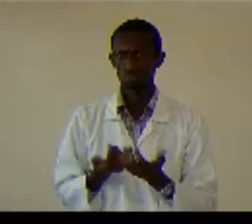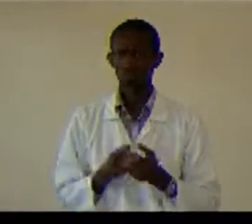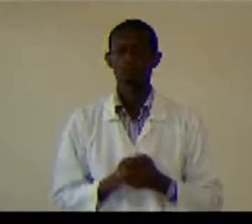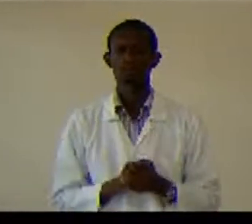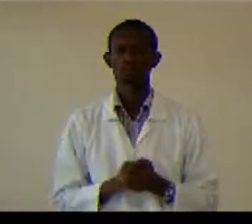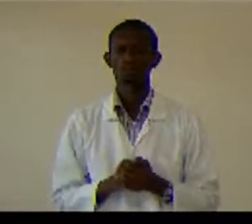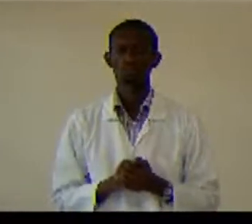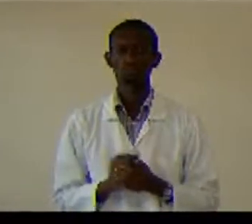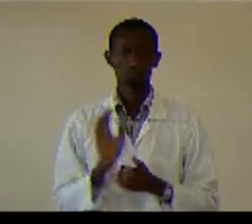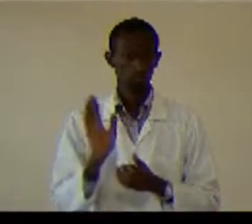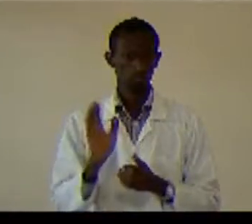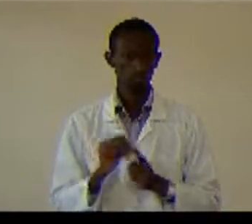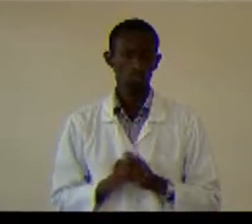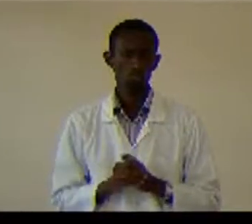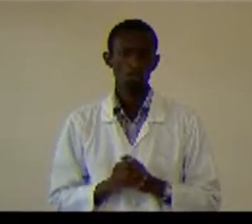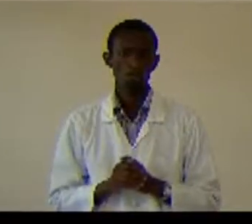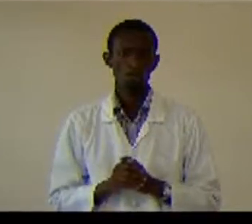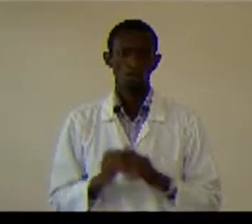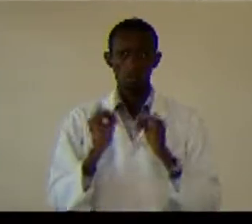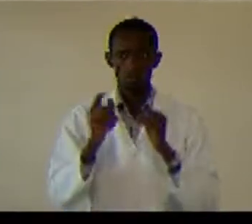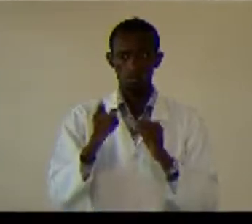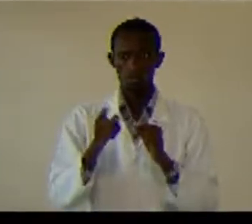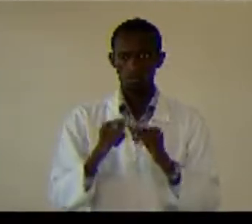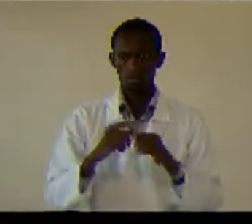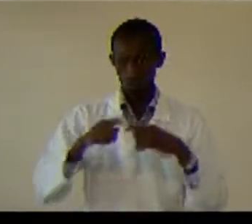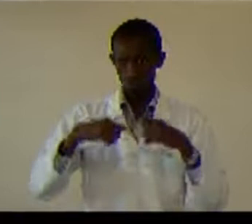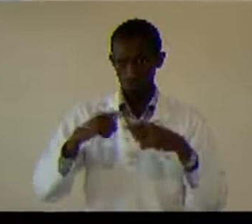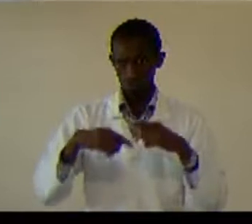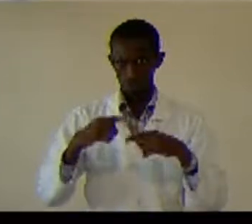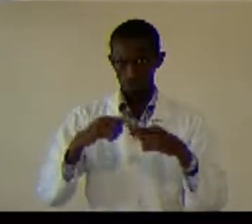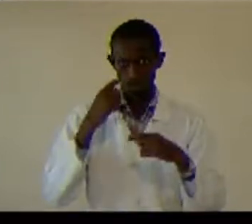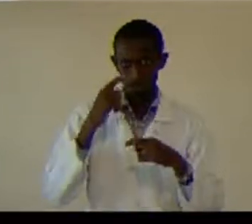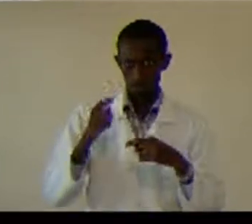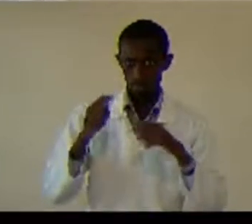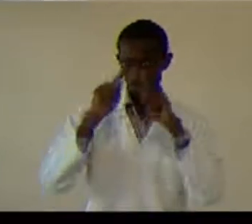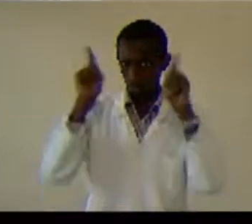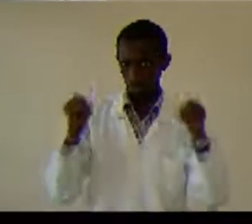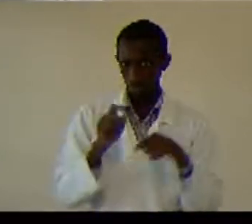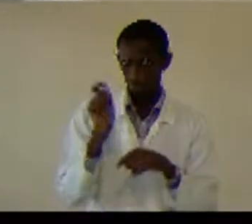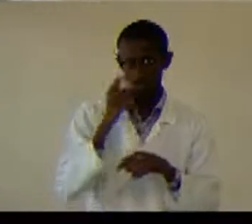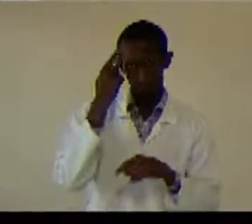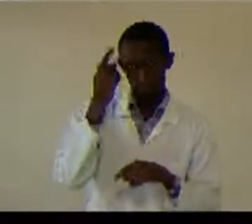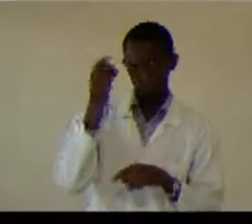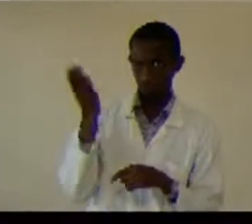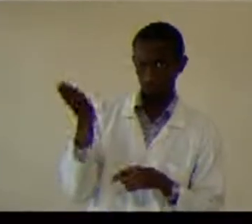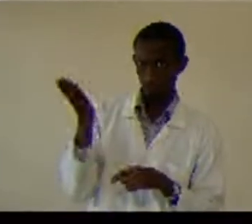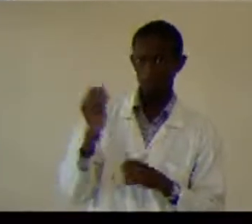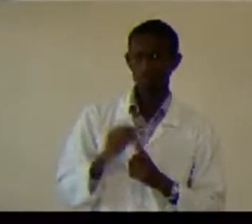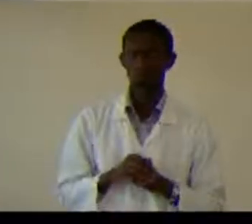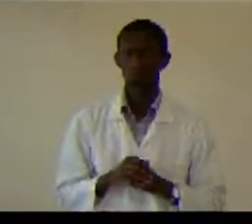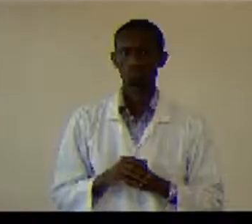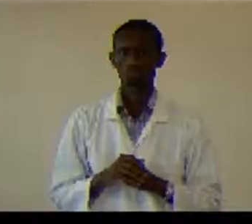so, if you will move with me either to the blackboard here, okay, or